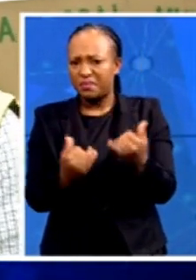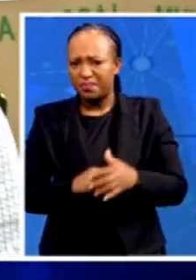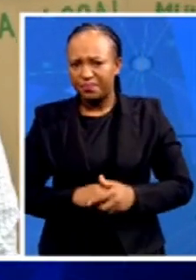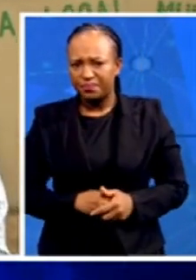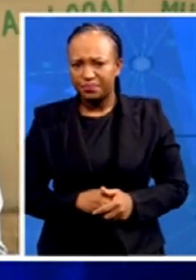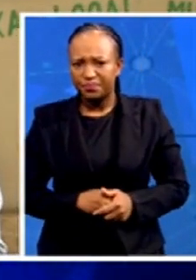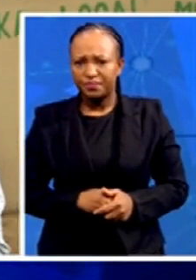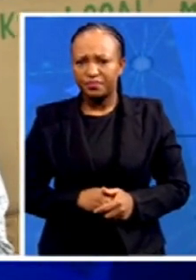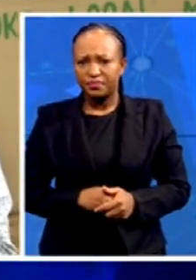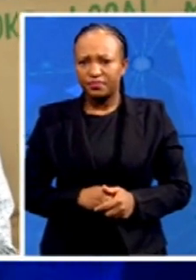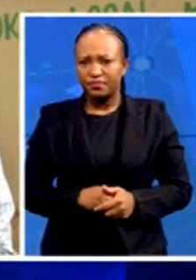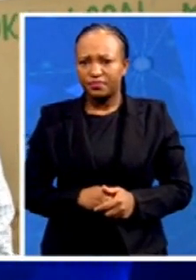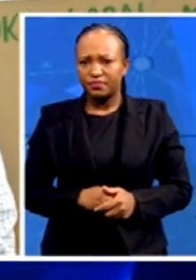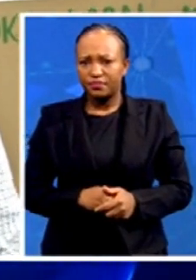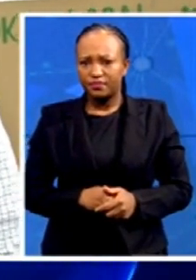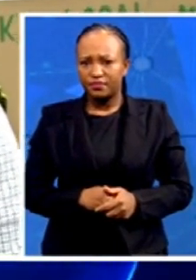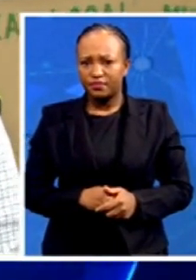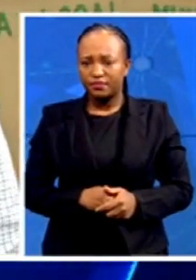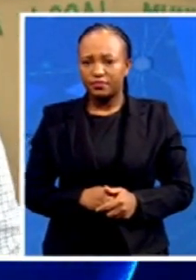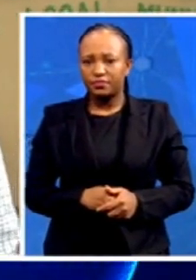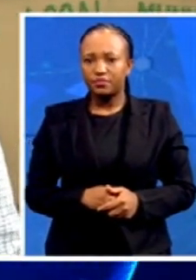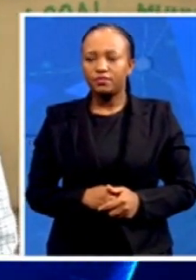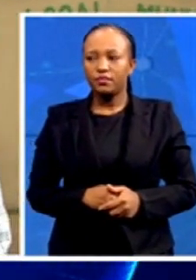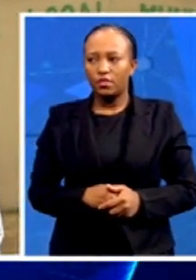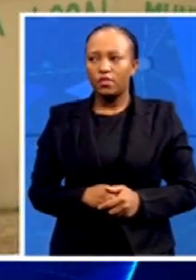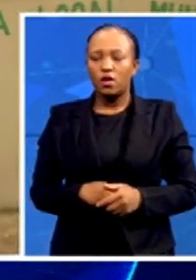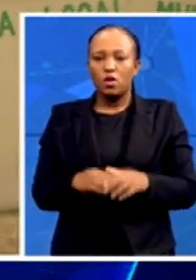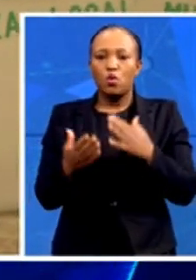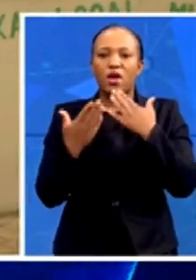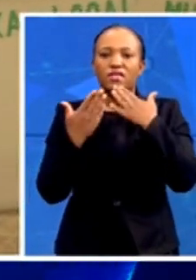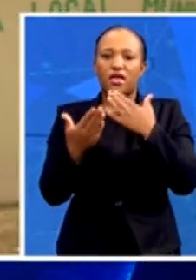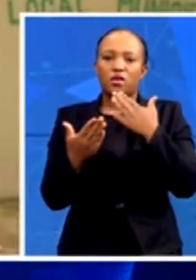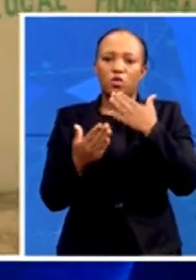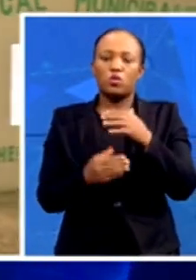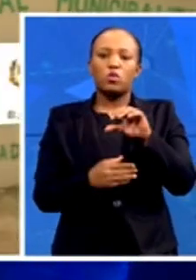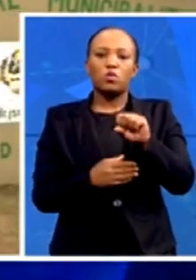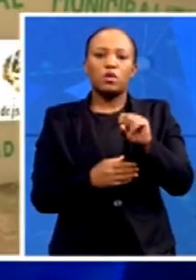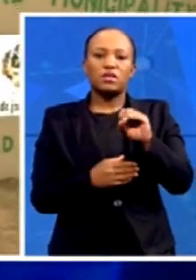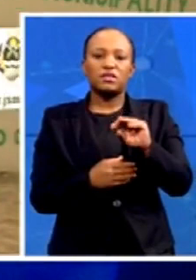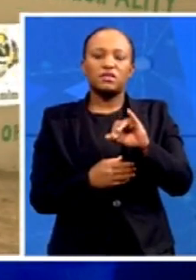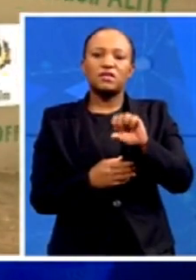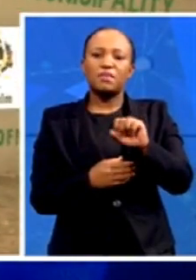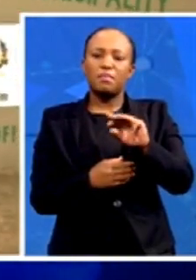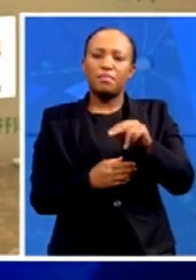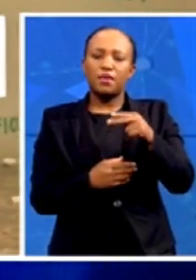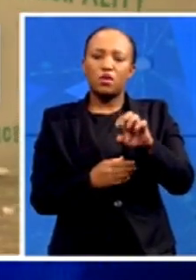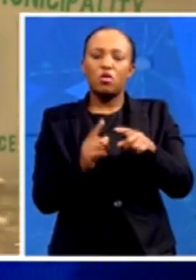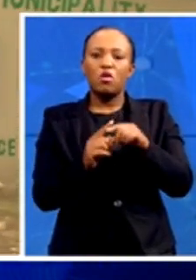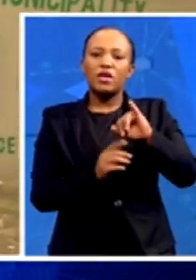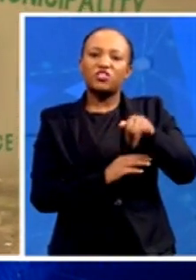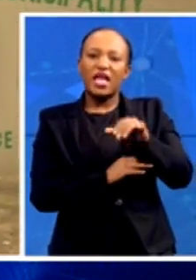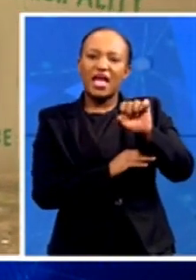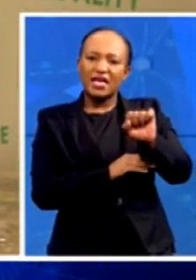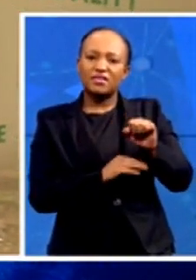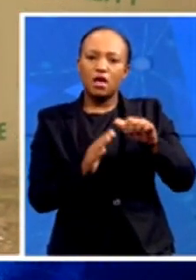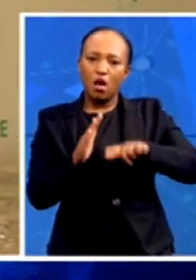Thank you very much, Simpiwe. We're actually coming to you from Dr. J.S. Moroka local municipality, which is the place where the marchers are actually going